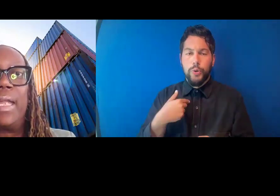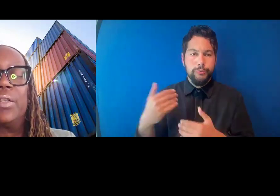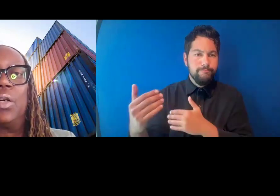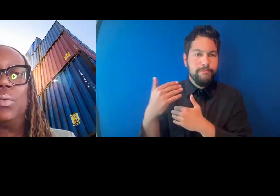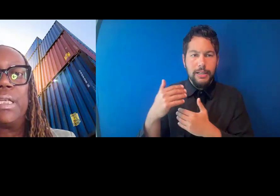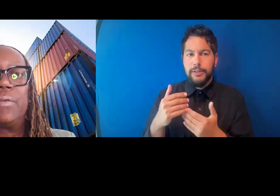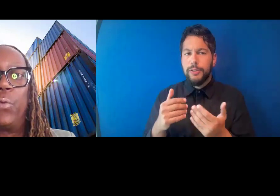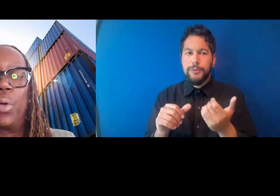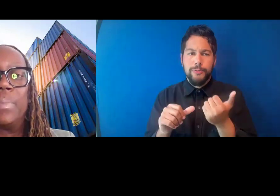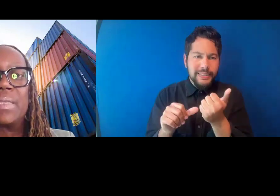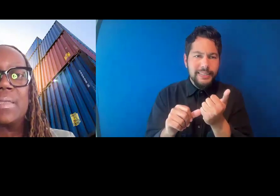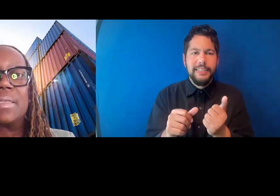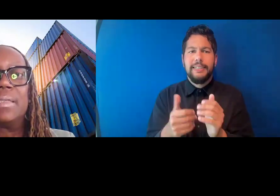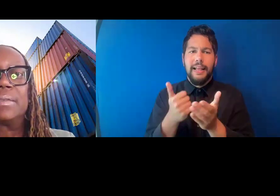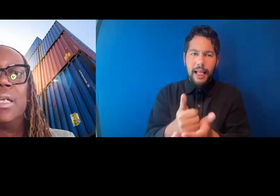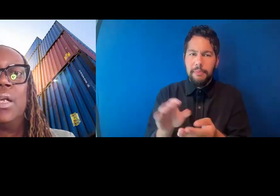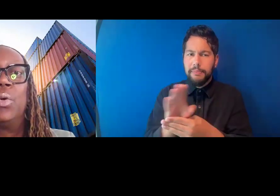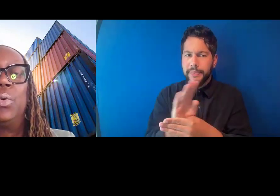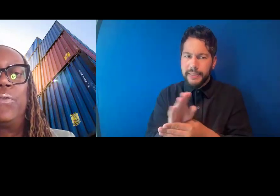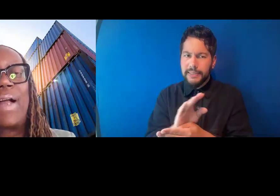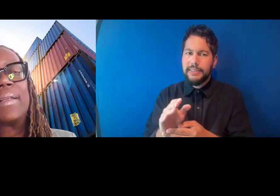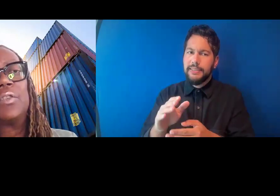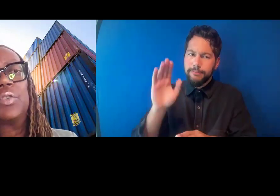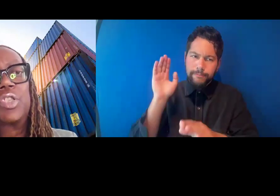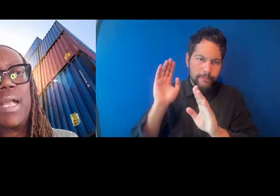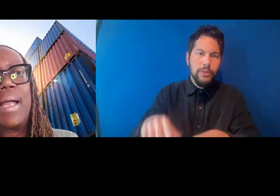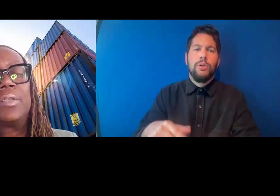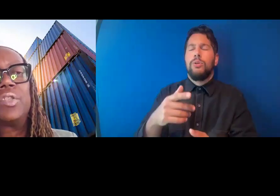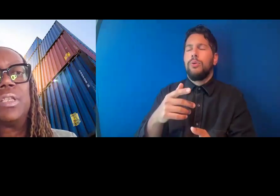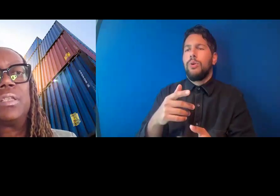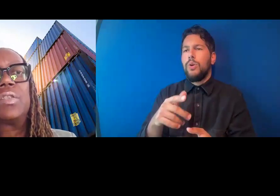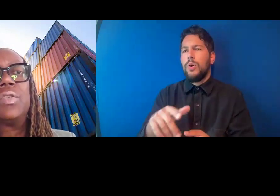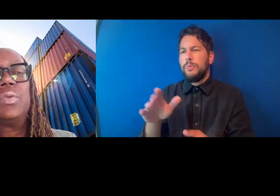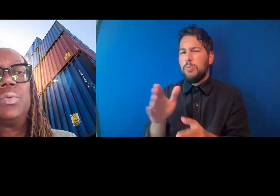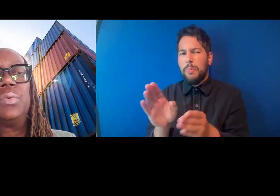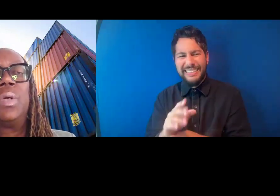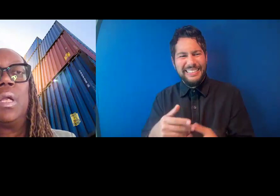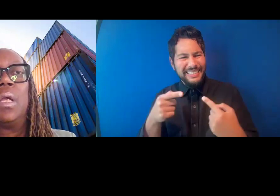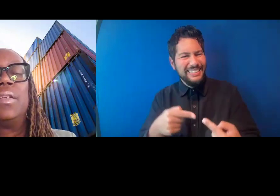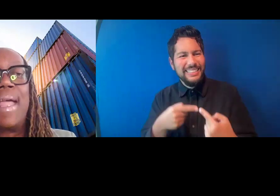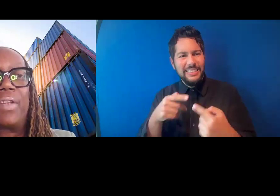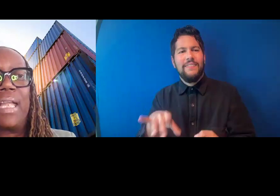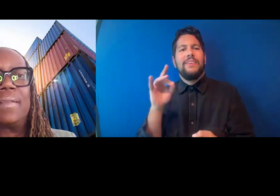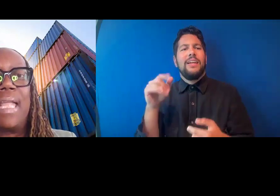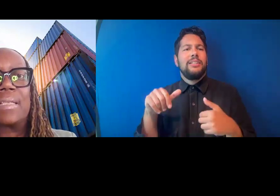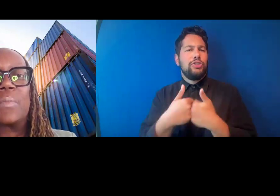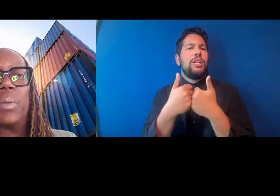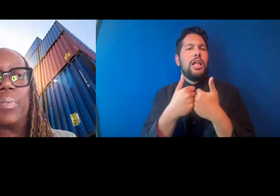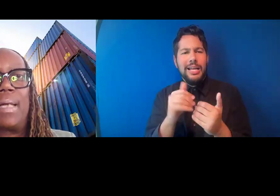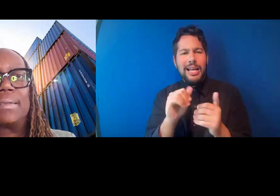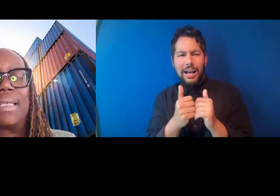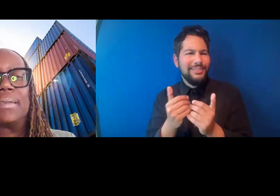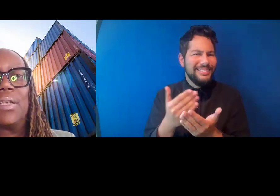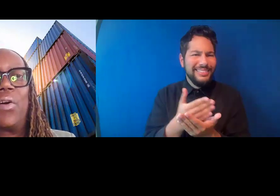the hand-holding for businesses who find it a little challenging to navigate the